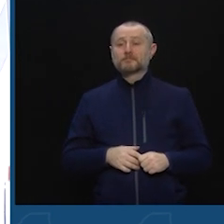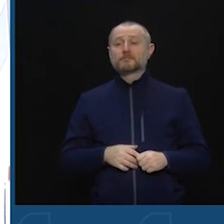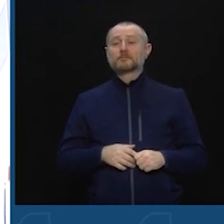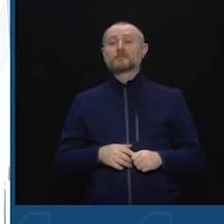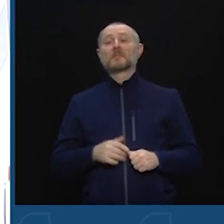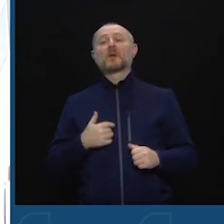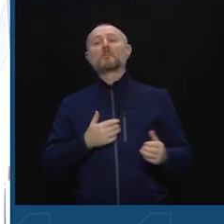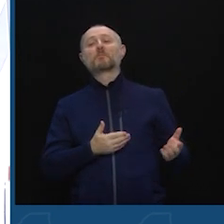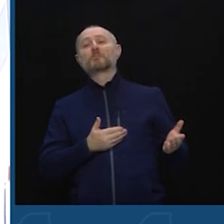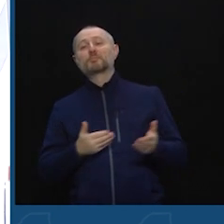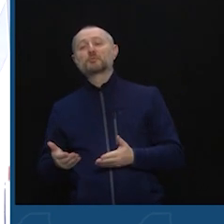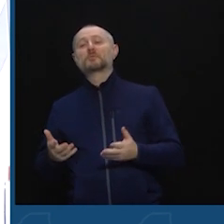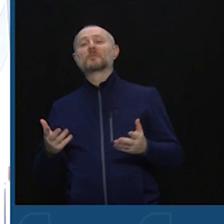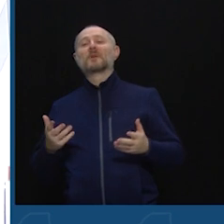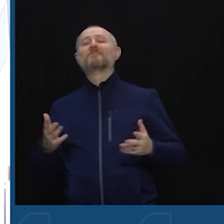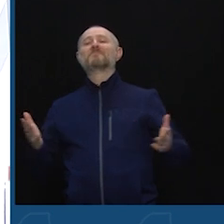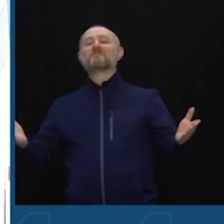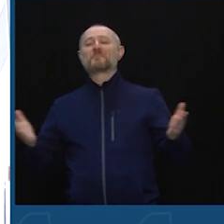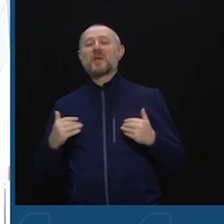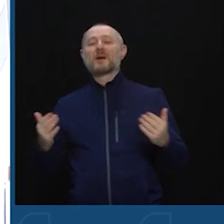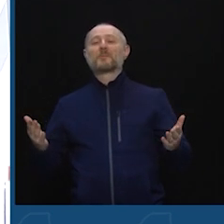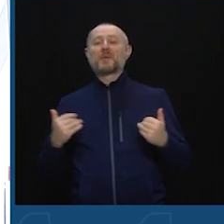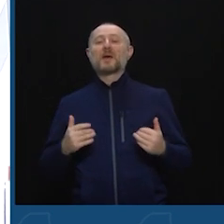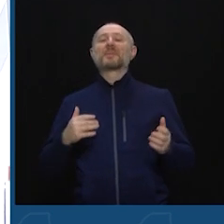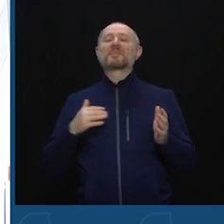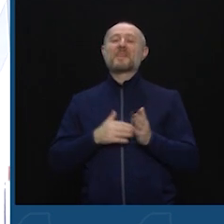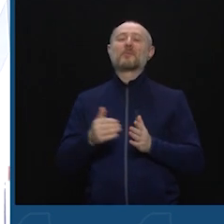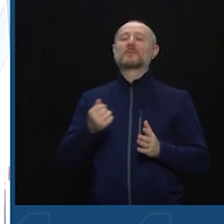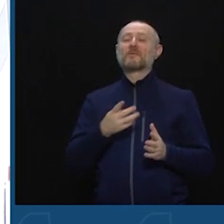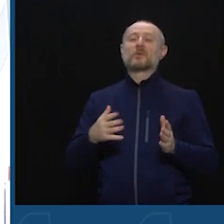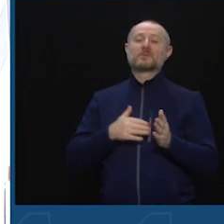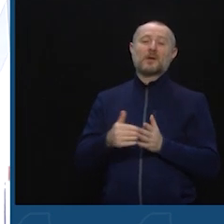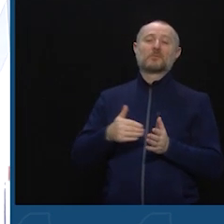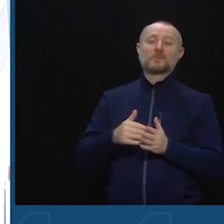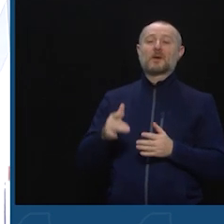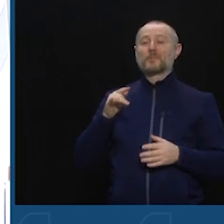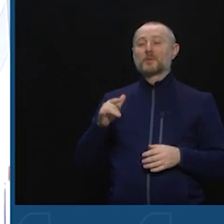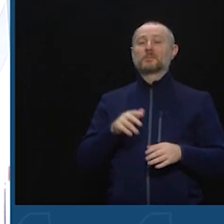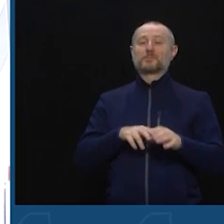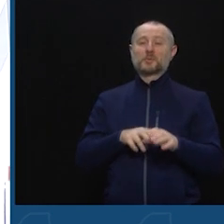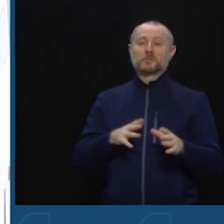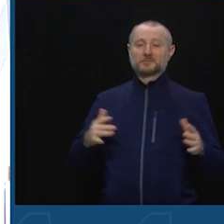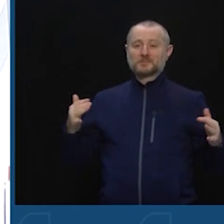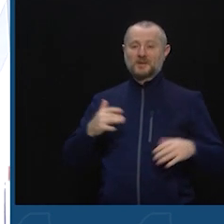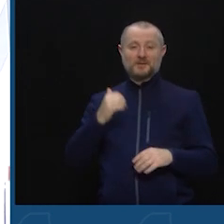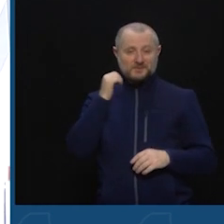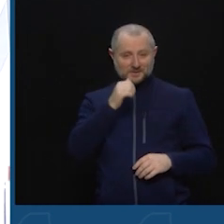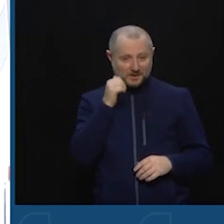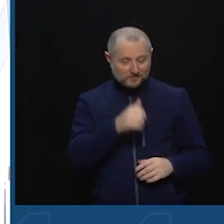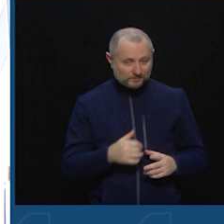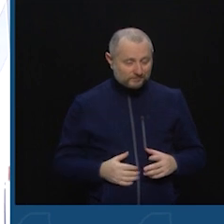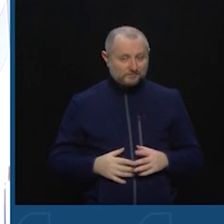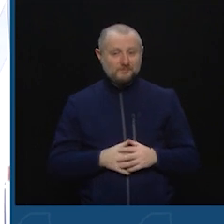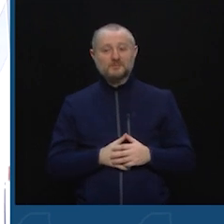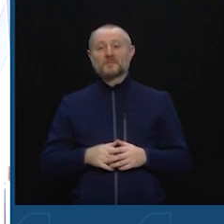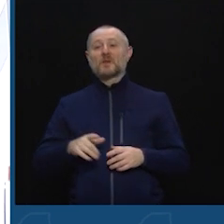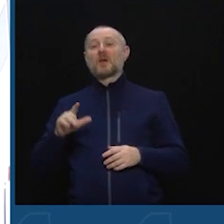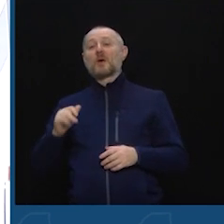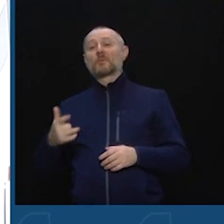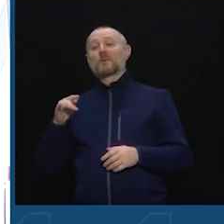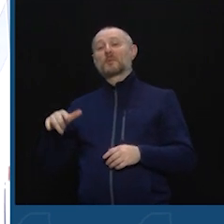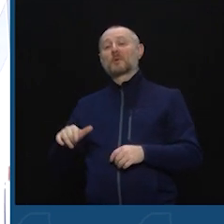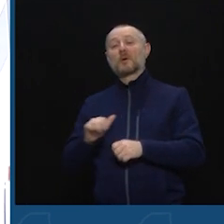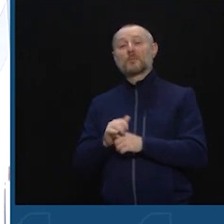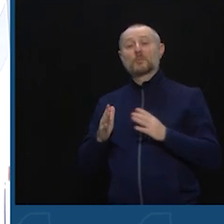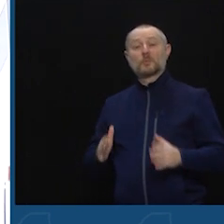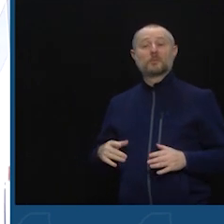bringing back several thousands of passengers each and every day. To LaGuardia's workers, our 32 BJ brothers